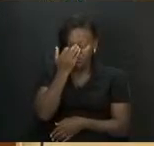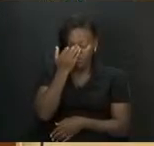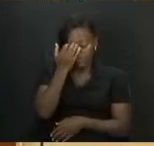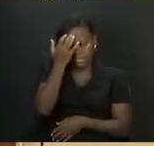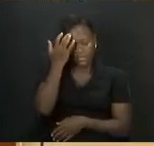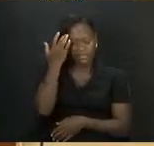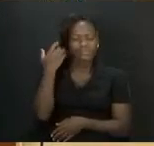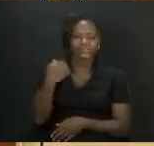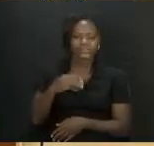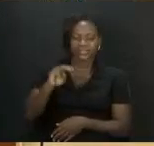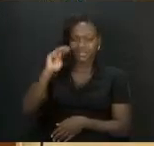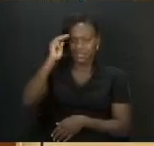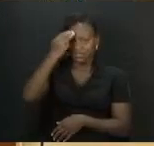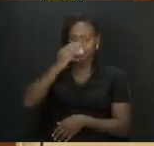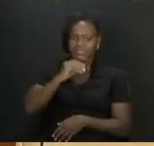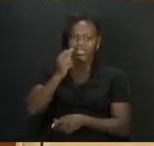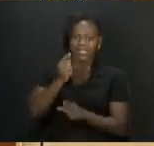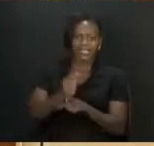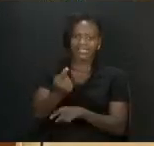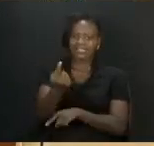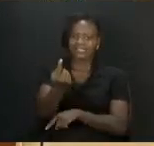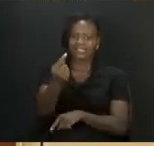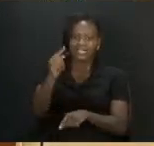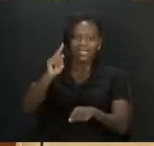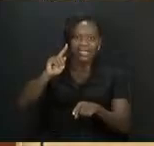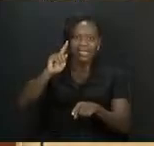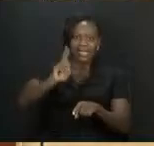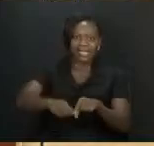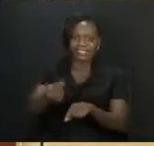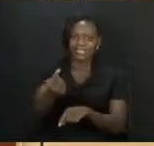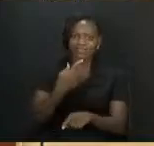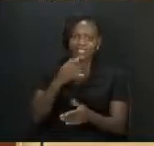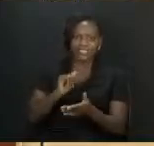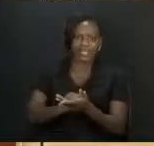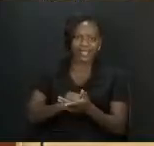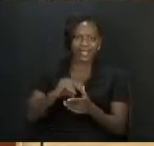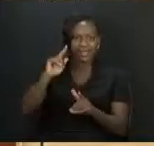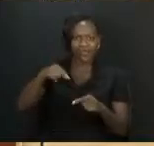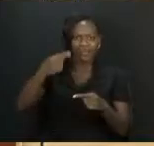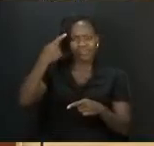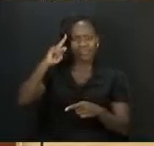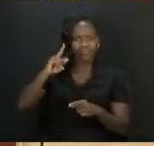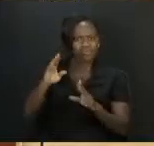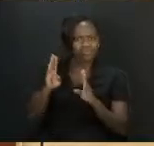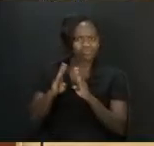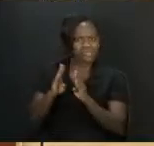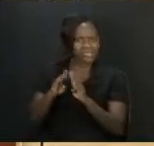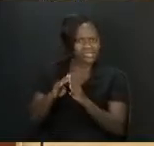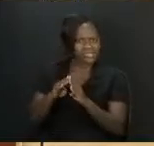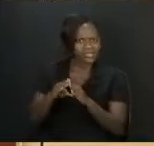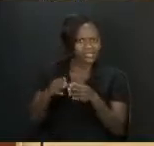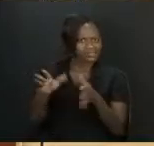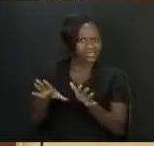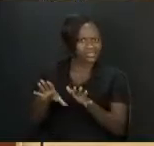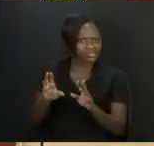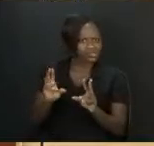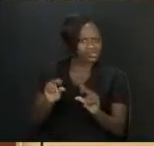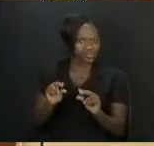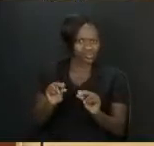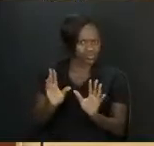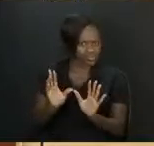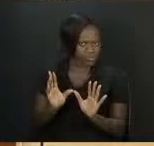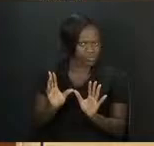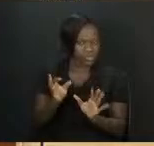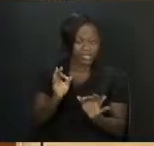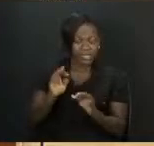and just by mere word of mouth say that I'm going for cabinet and that's it. No. The practice has been that where the minister is